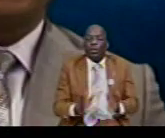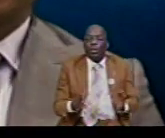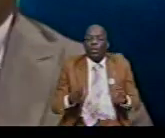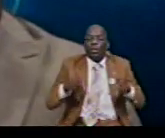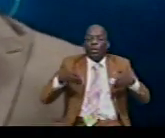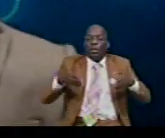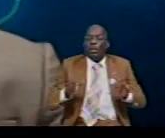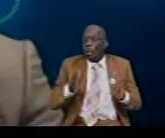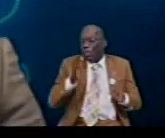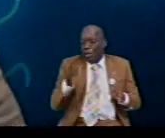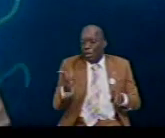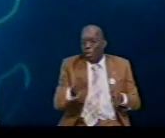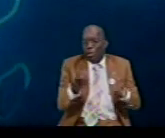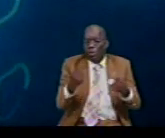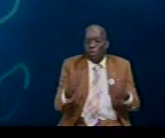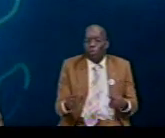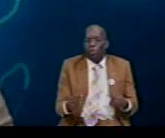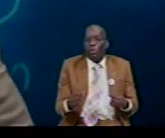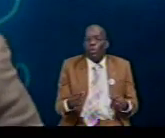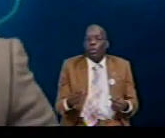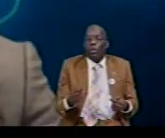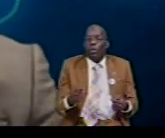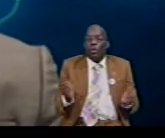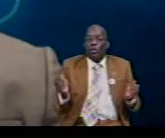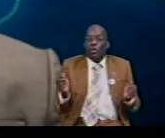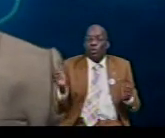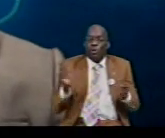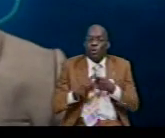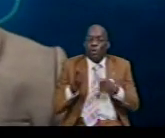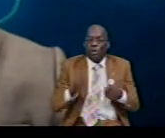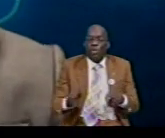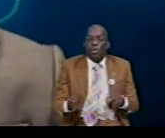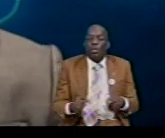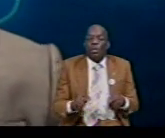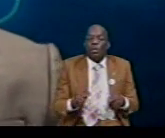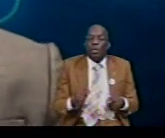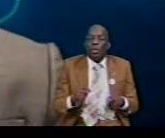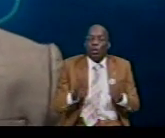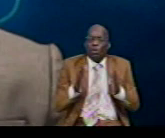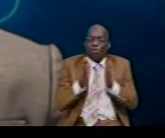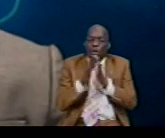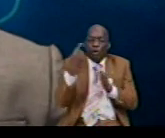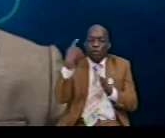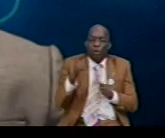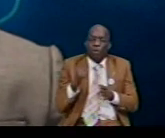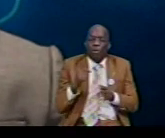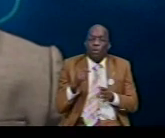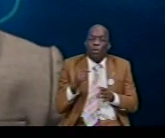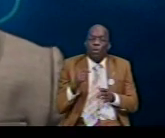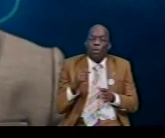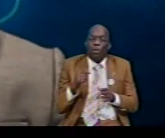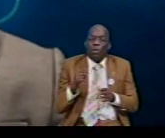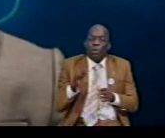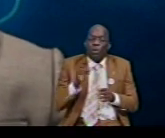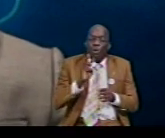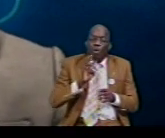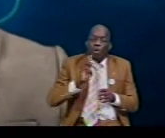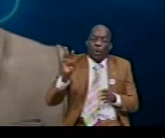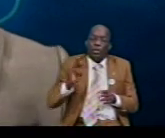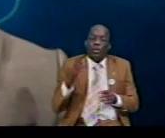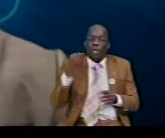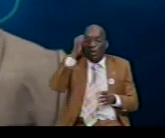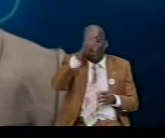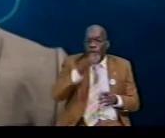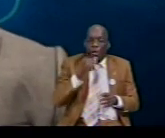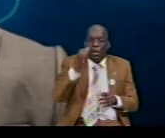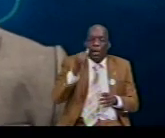that peace can reign in this land. Remember also to pray for the West Africans, where the terrorist activities are